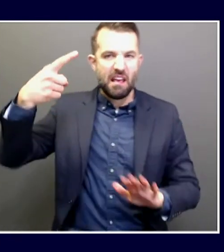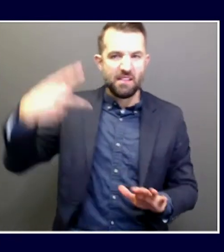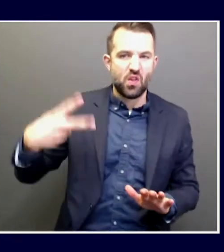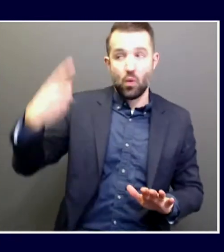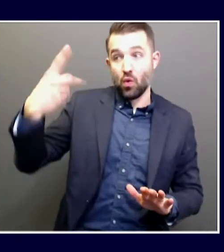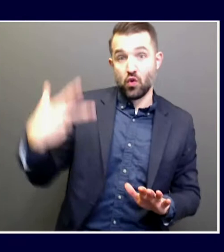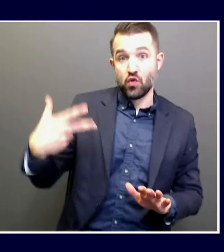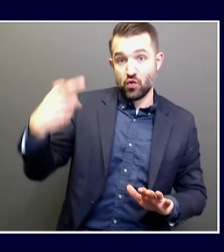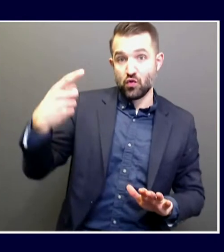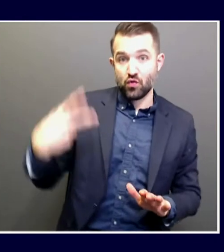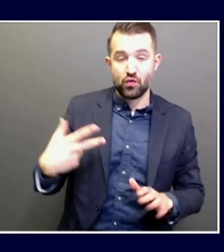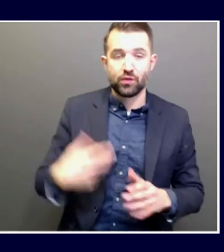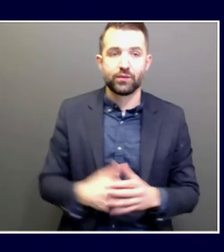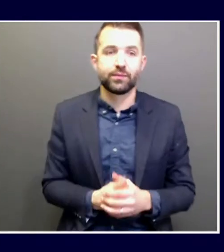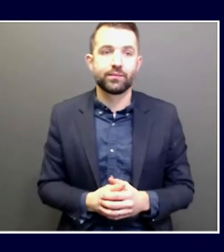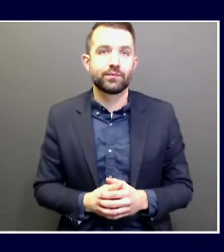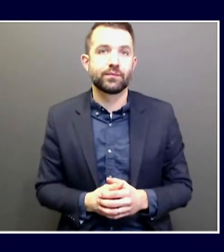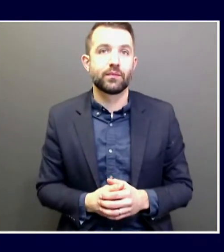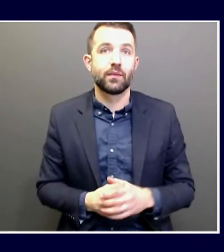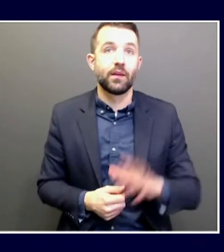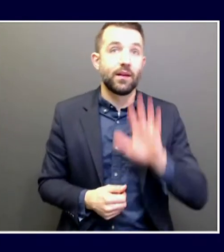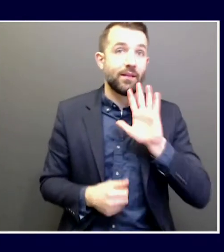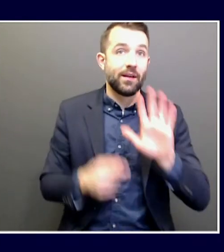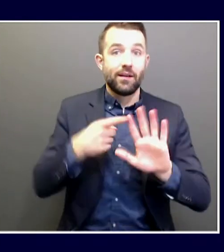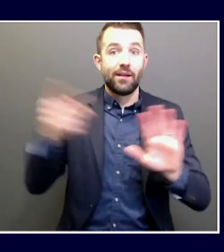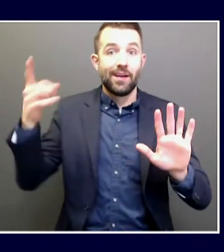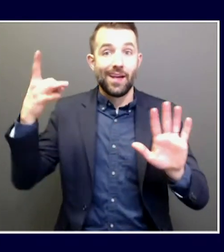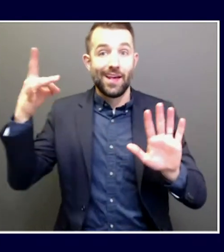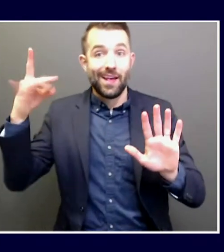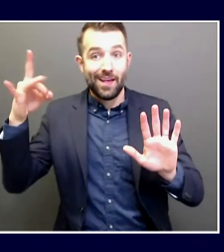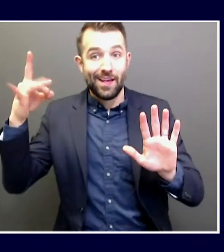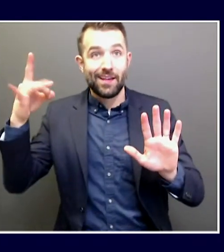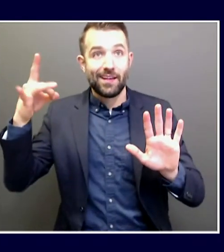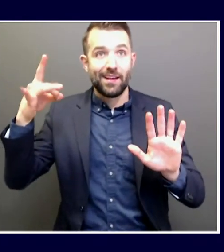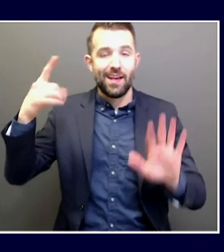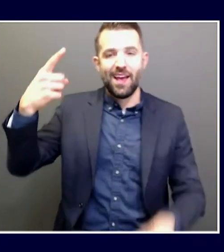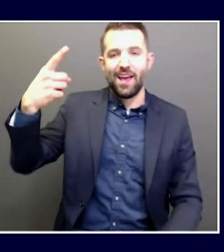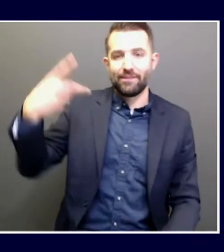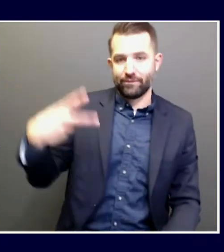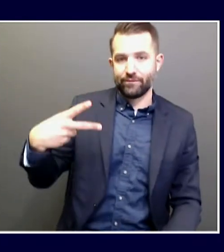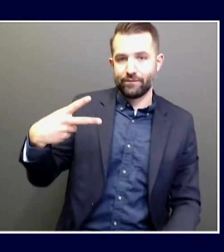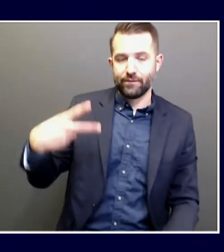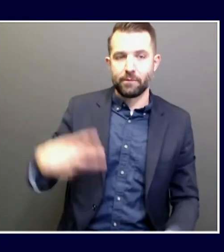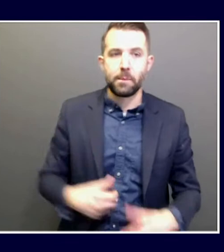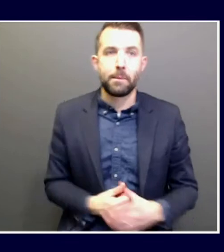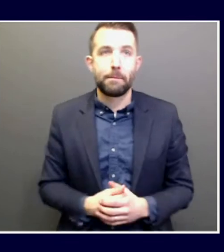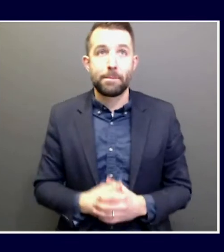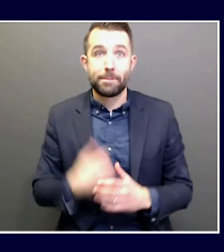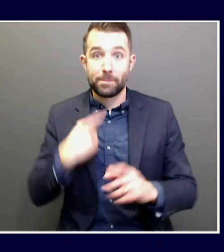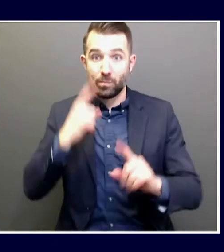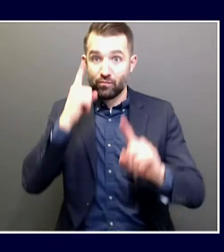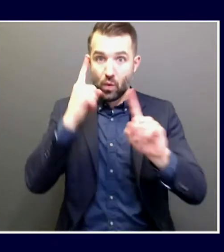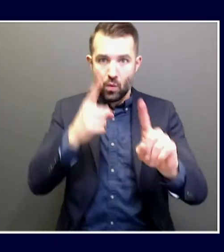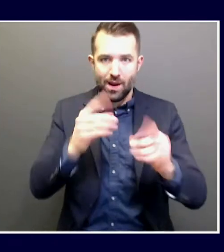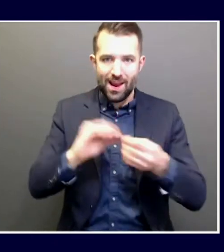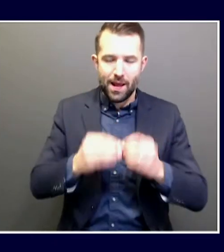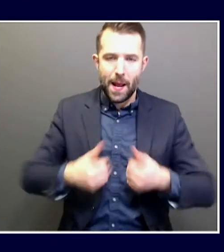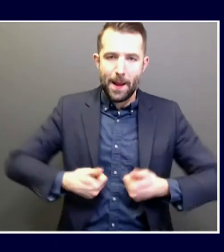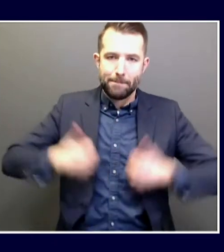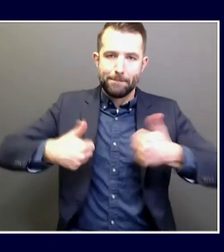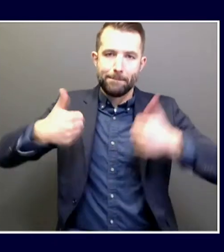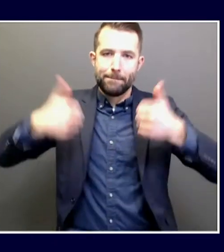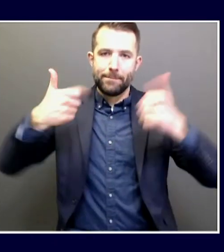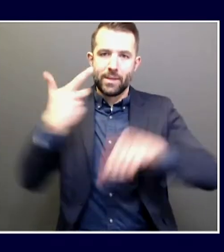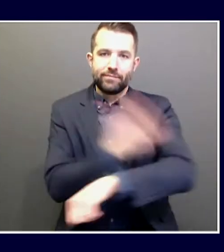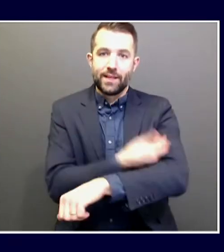make vaccinations more accessible. As soon as boosters were available for a younger age group, we moved out with them at the Augusta Armory,